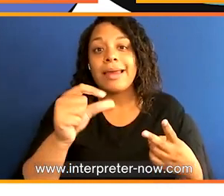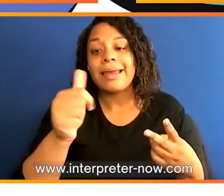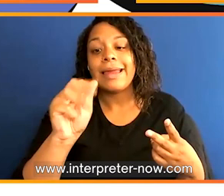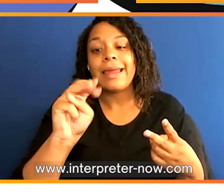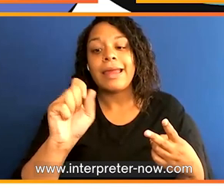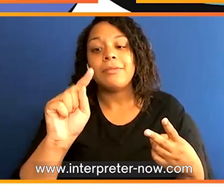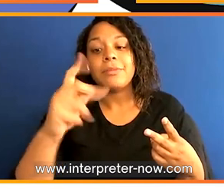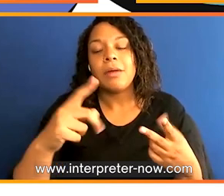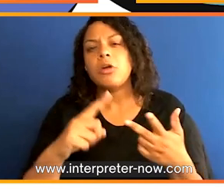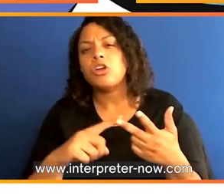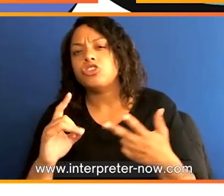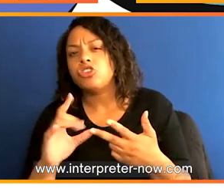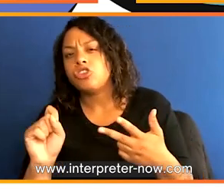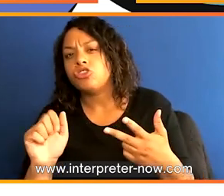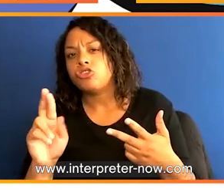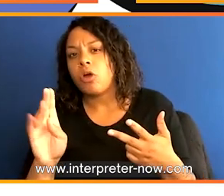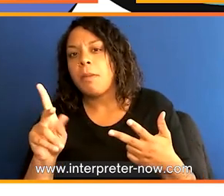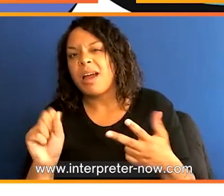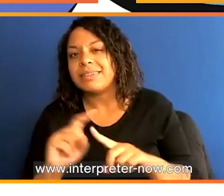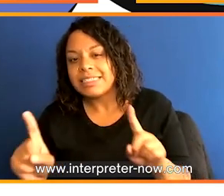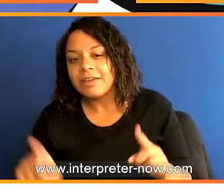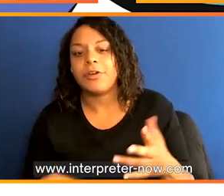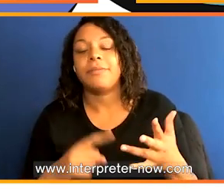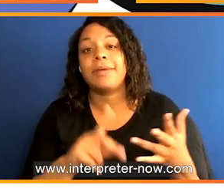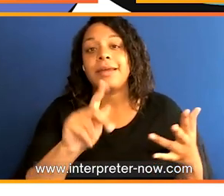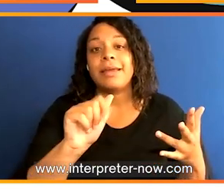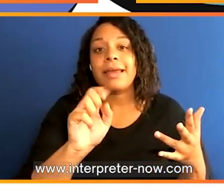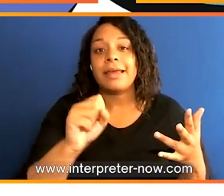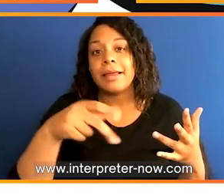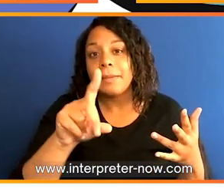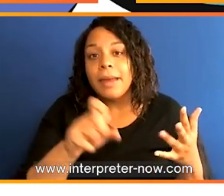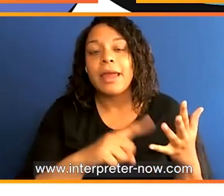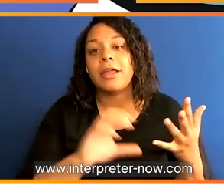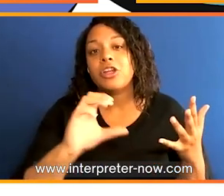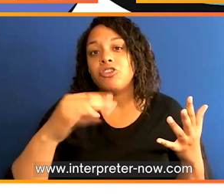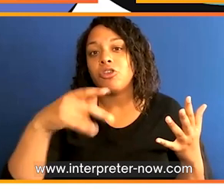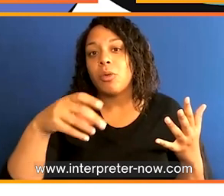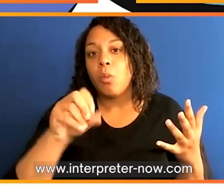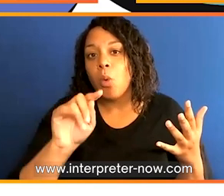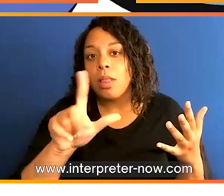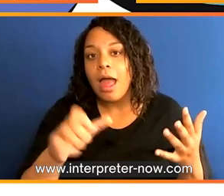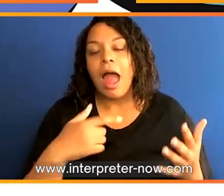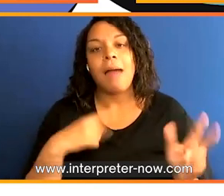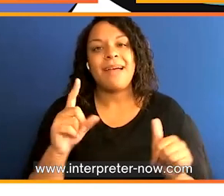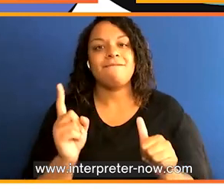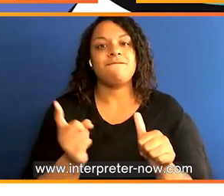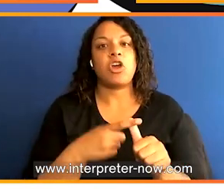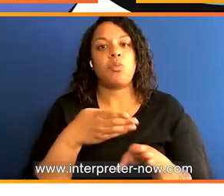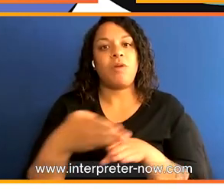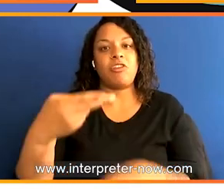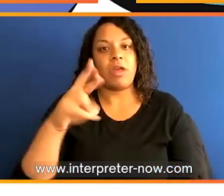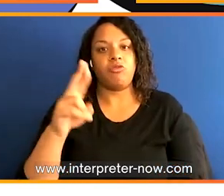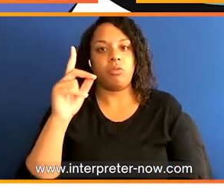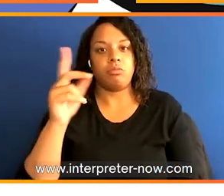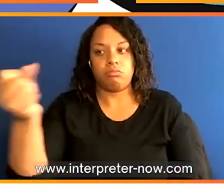Kate Spade and the Chipotle, I was the first kind of professional human resources leader they would hire and